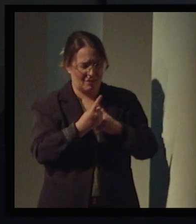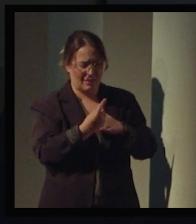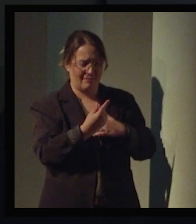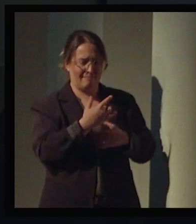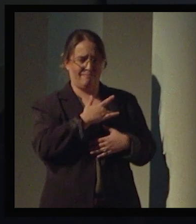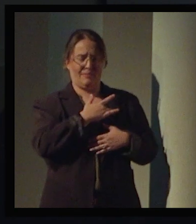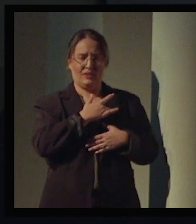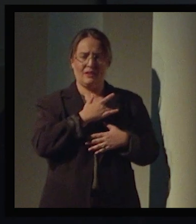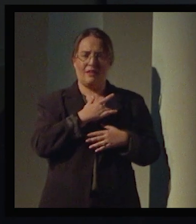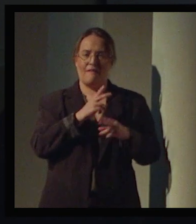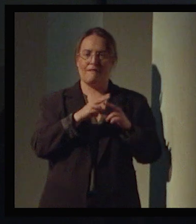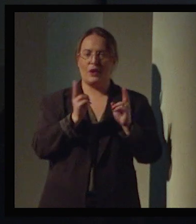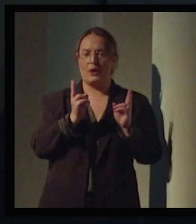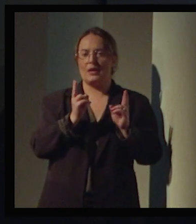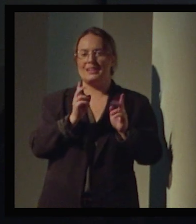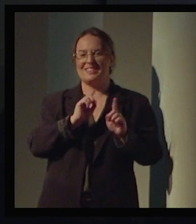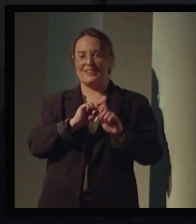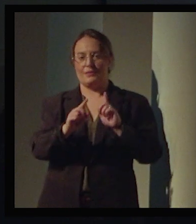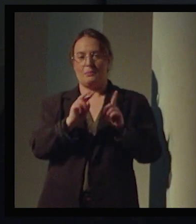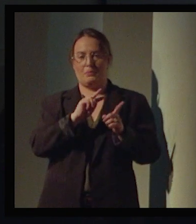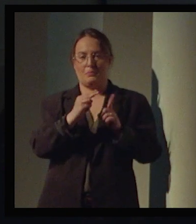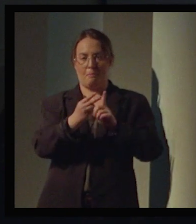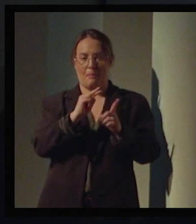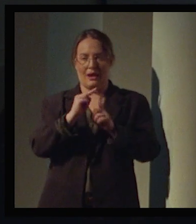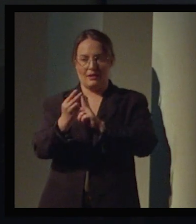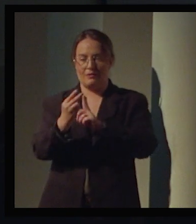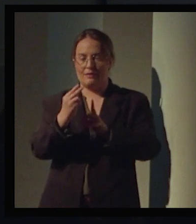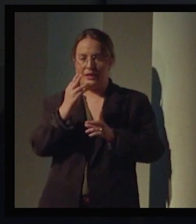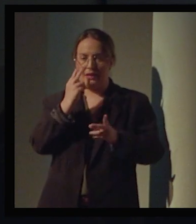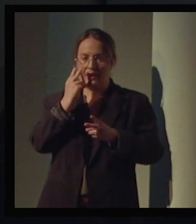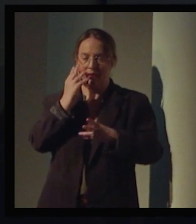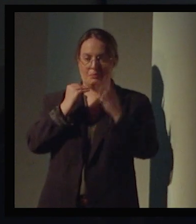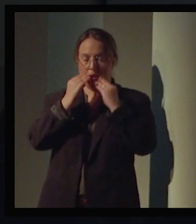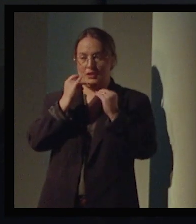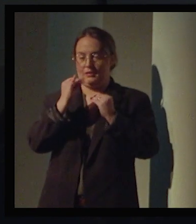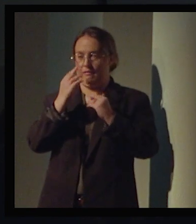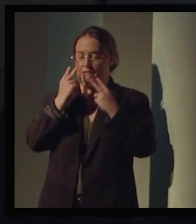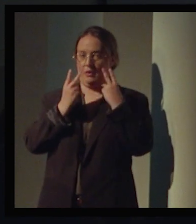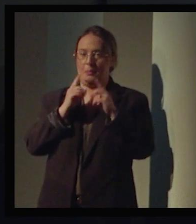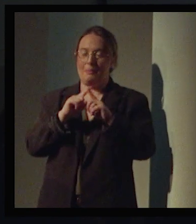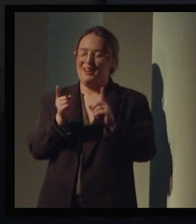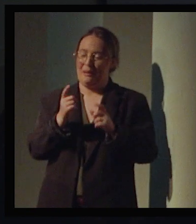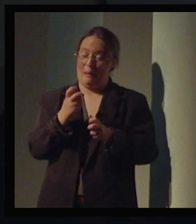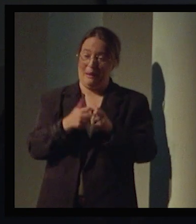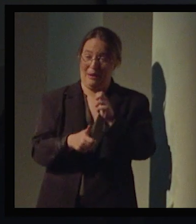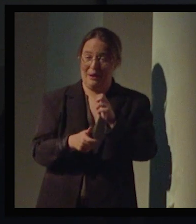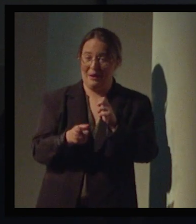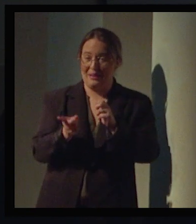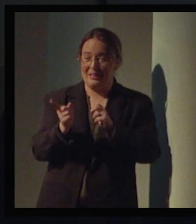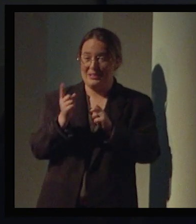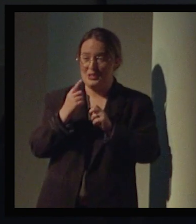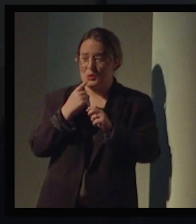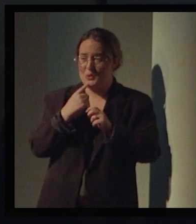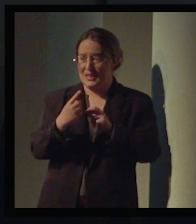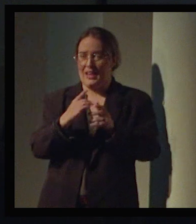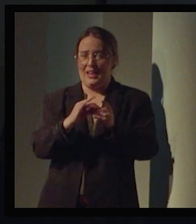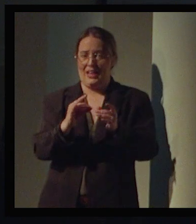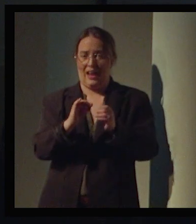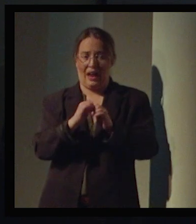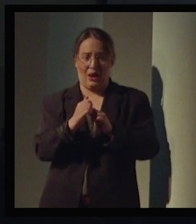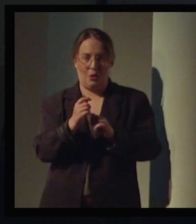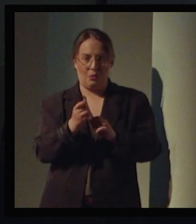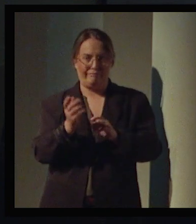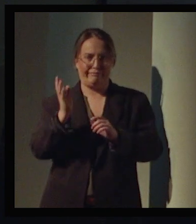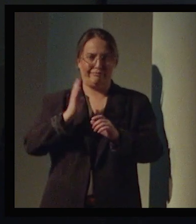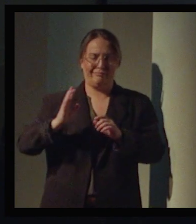subjective experience of vision. But it is hard to overstate just how shocking paintings like these were to many